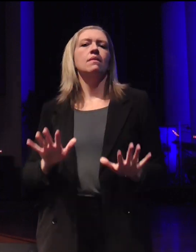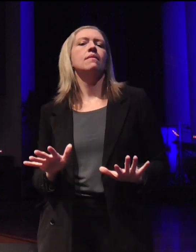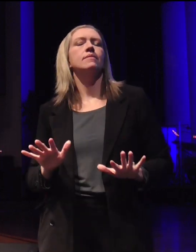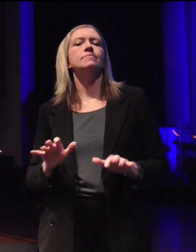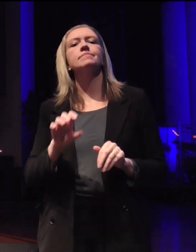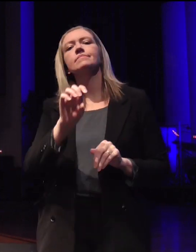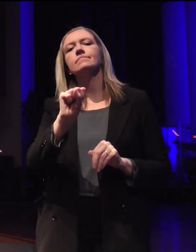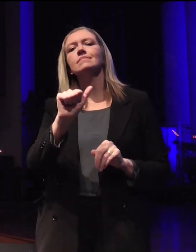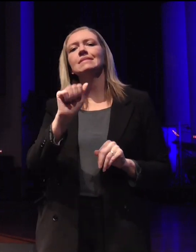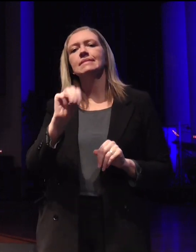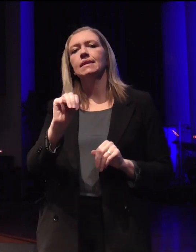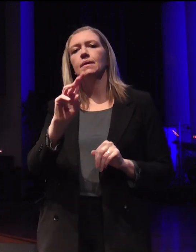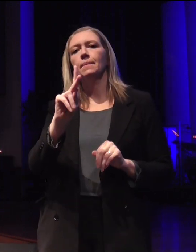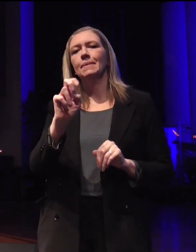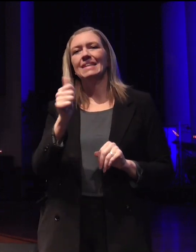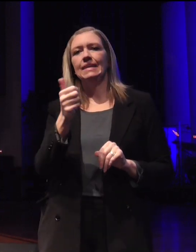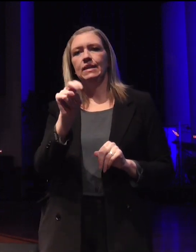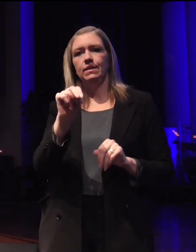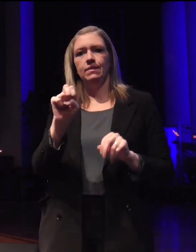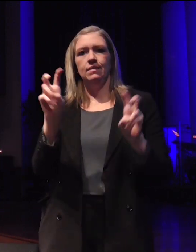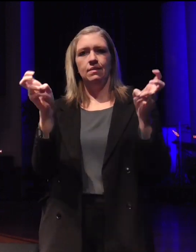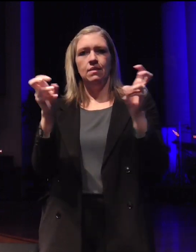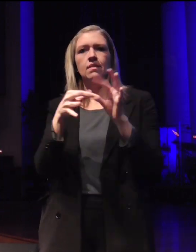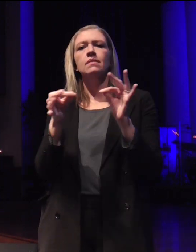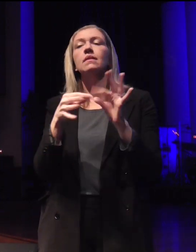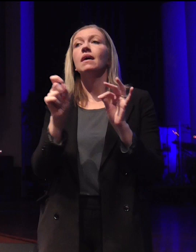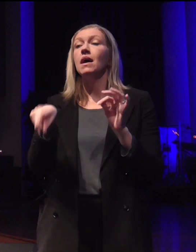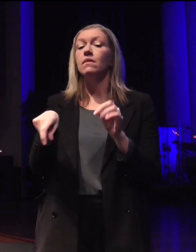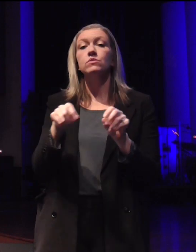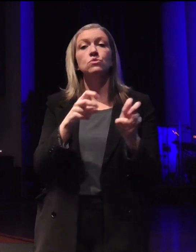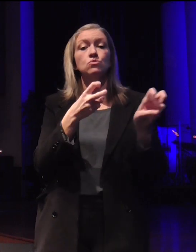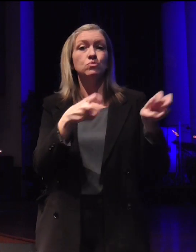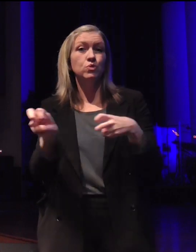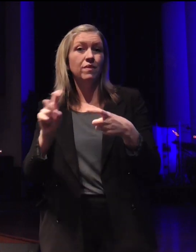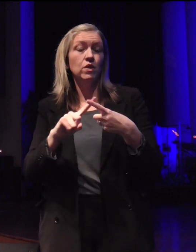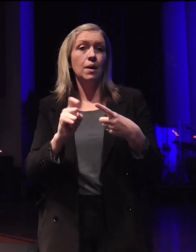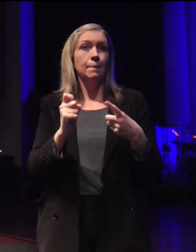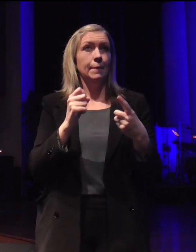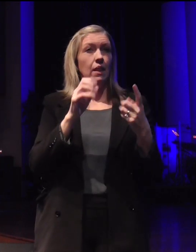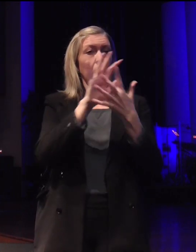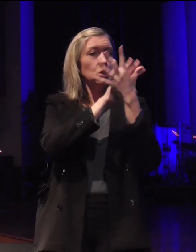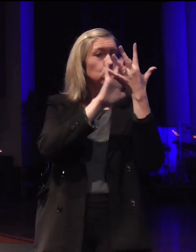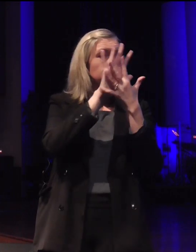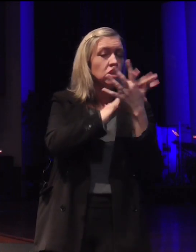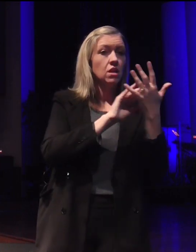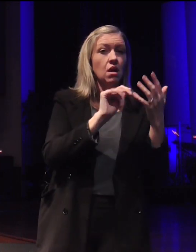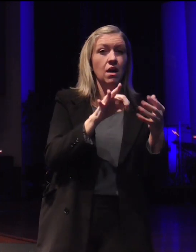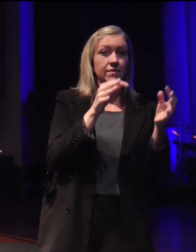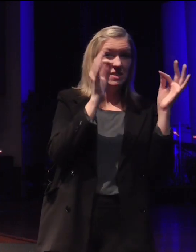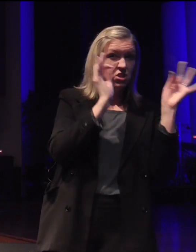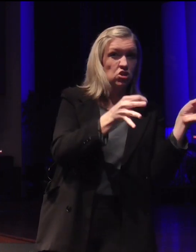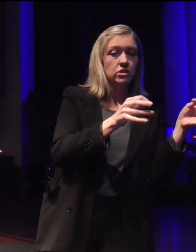Keen has said, we have to move from the illusion of certainty to the certainty of illusion.